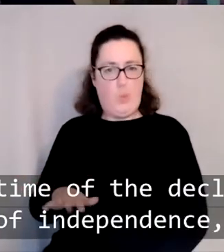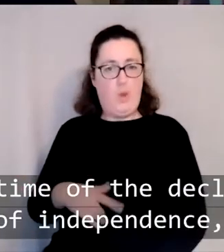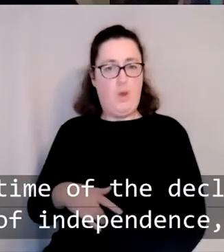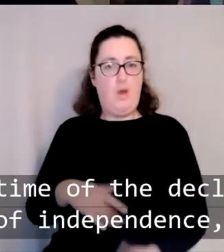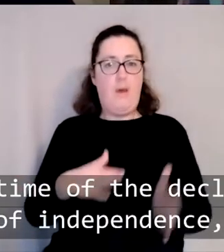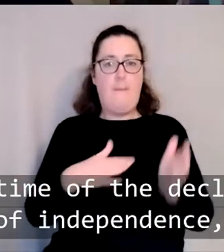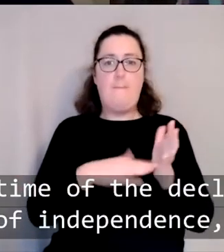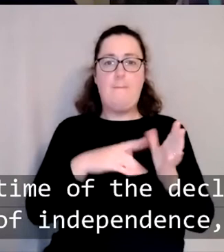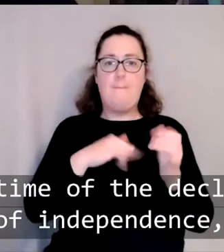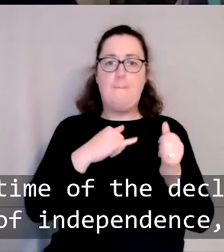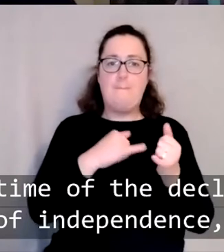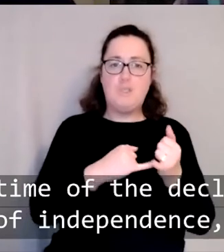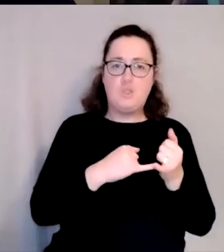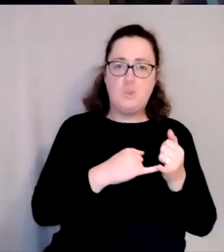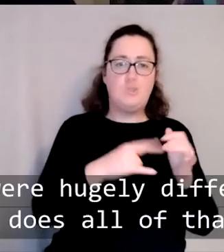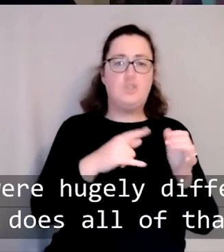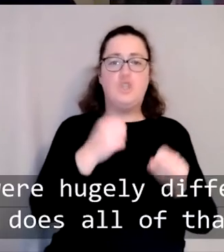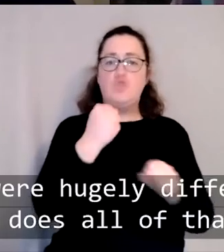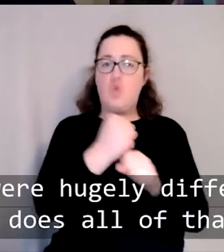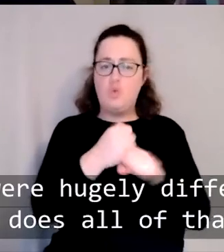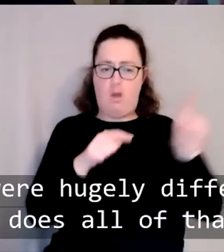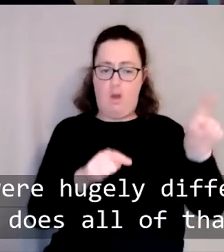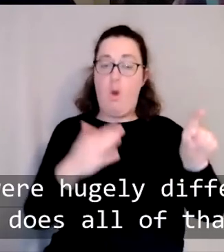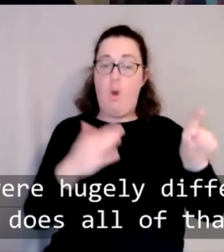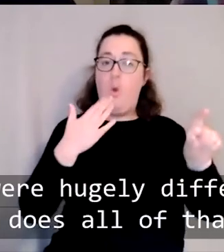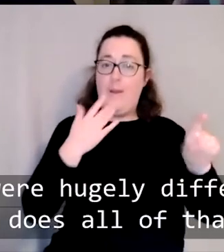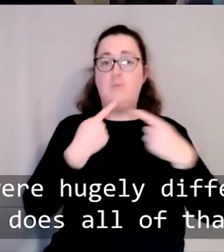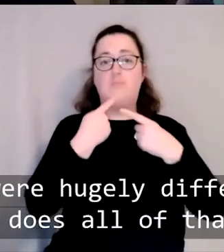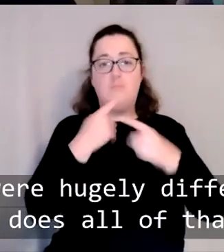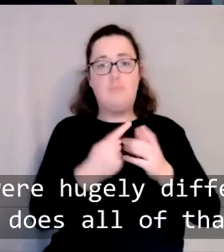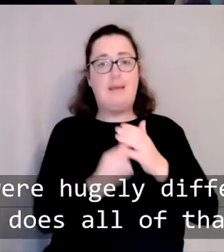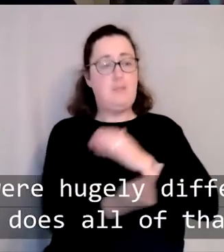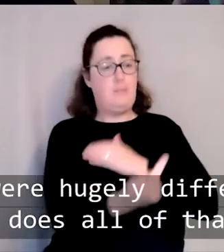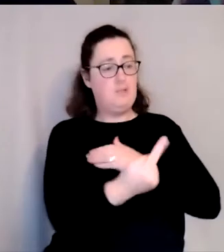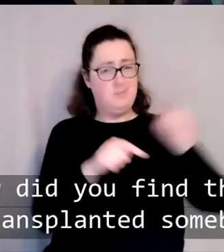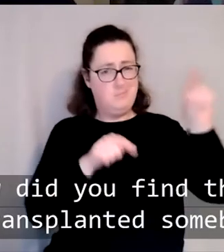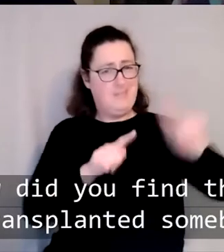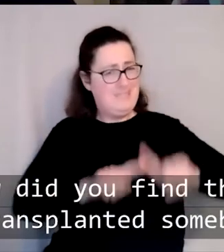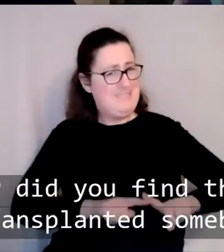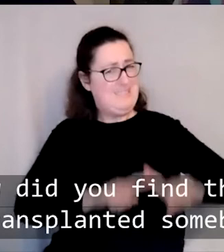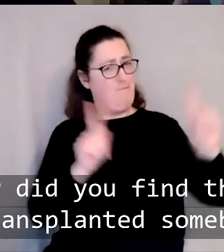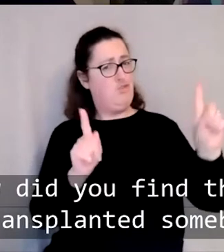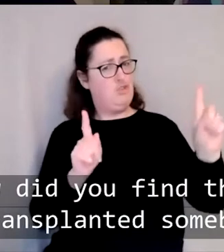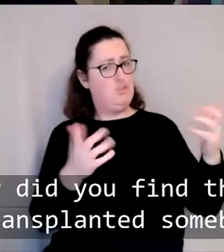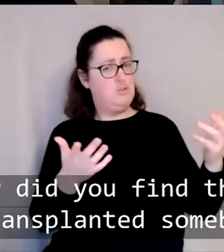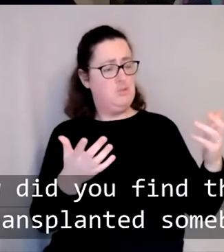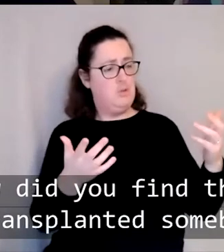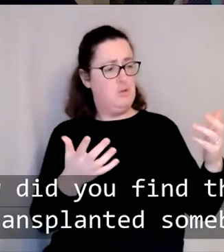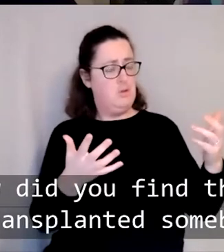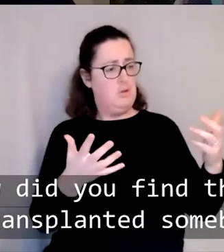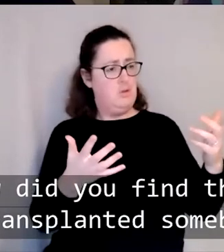the fine time of the Declaration of Independence, they were hugely different. So he does all of that. How did you find